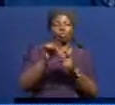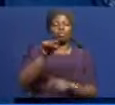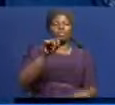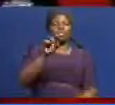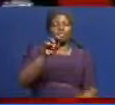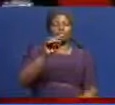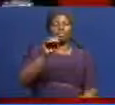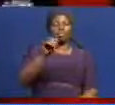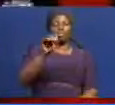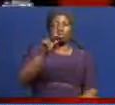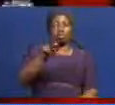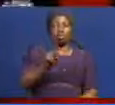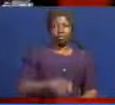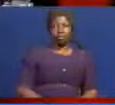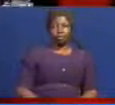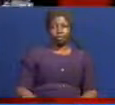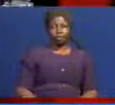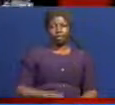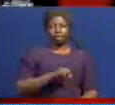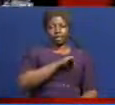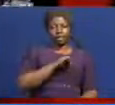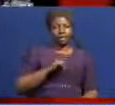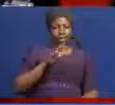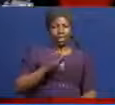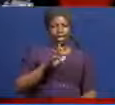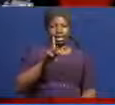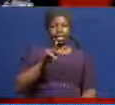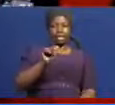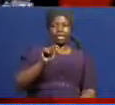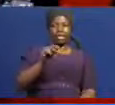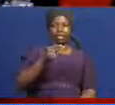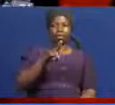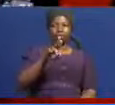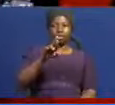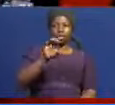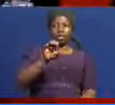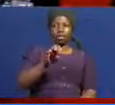motion. Senator Kathure Murungi.